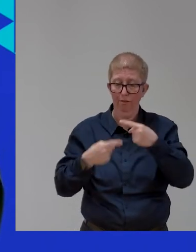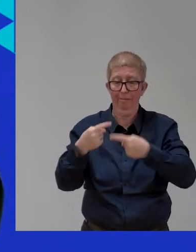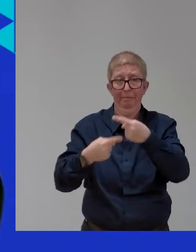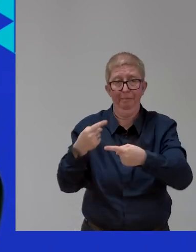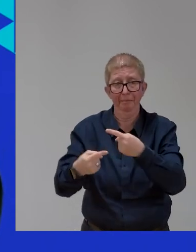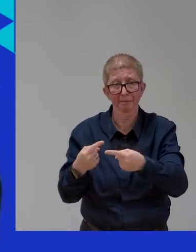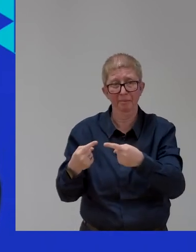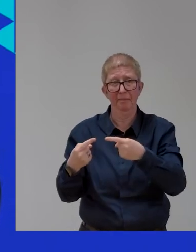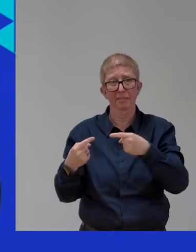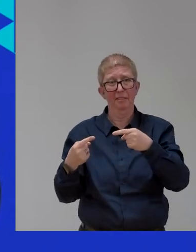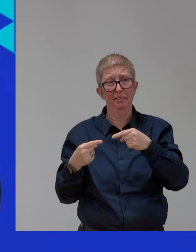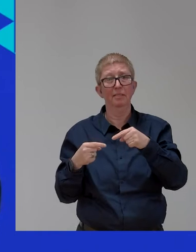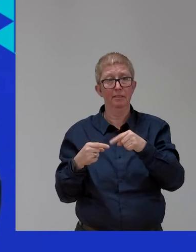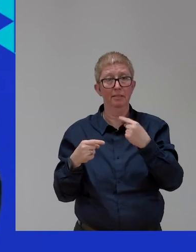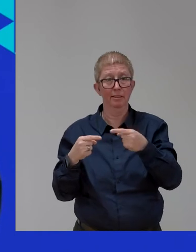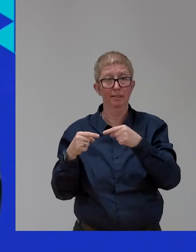or